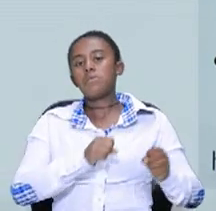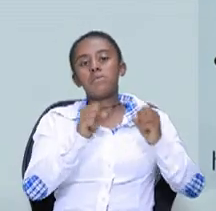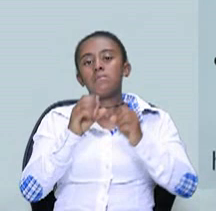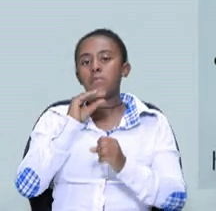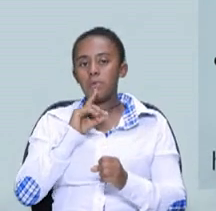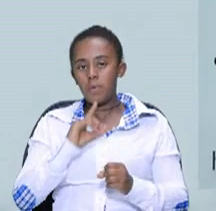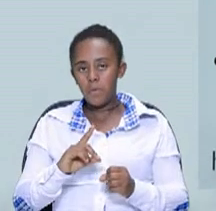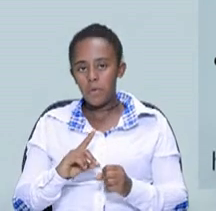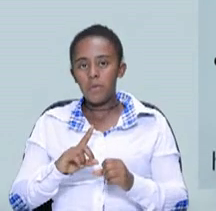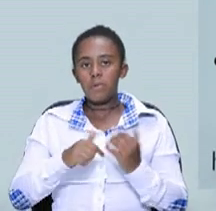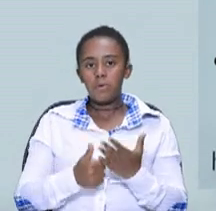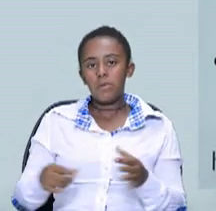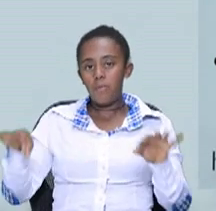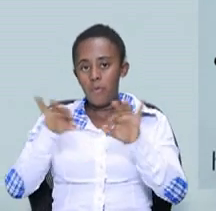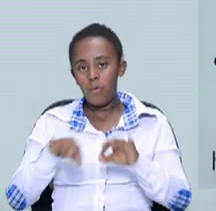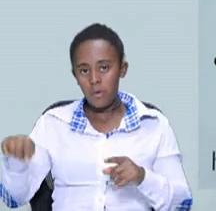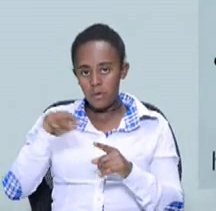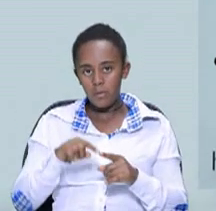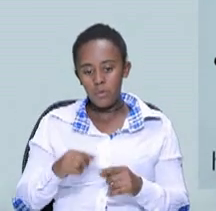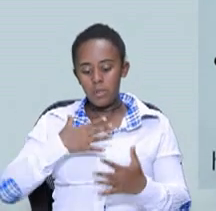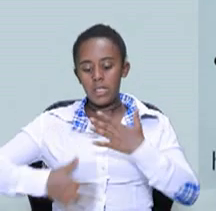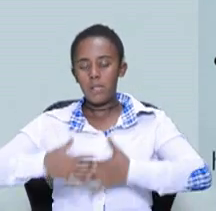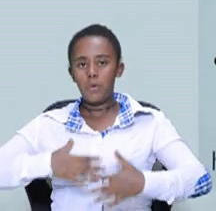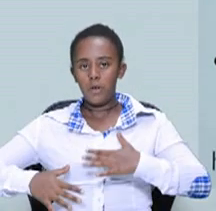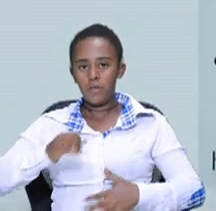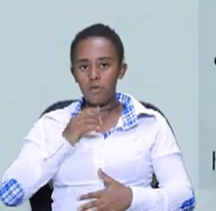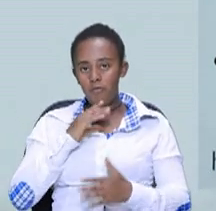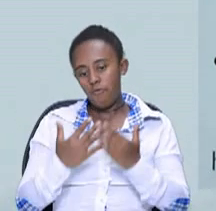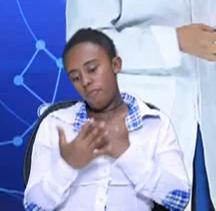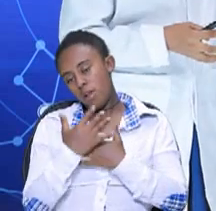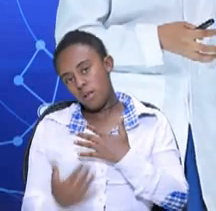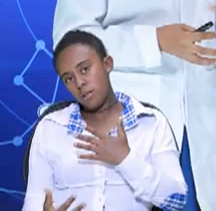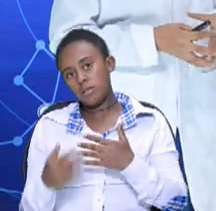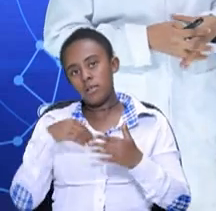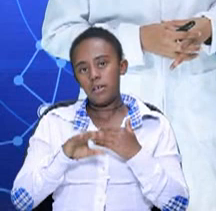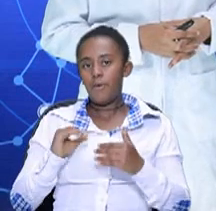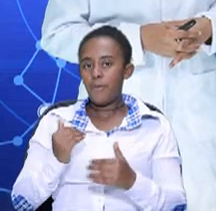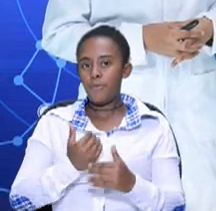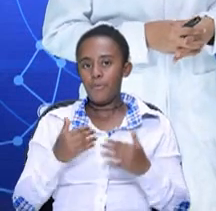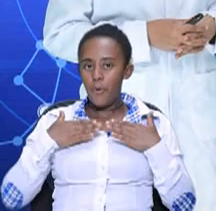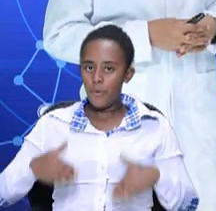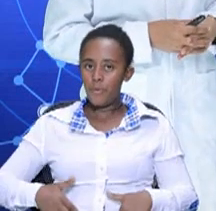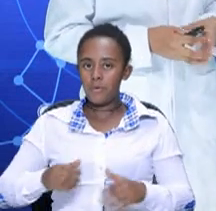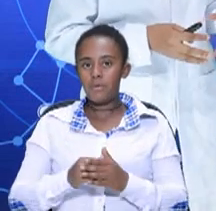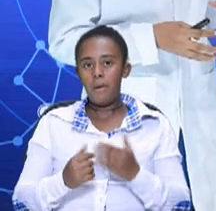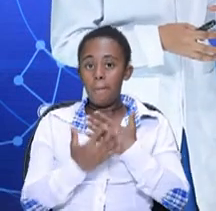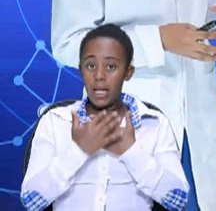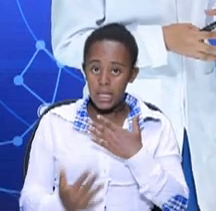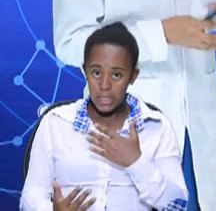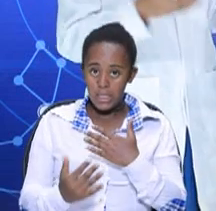is important to note the circulation of blood in our body. Blood circulation